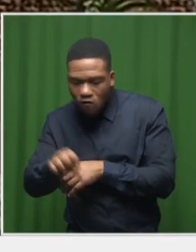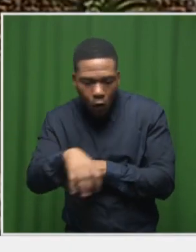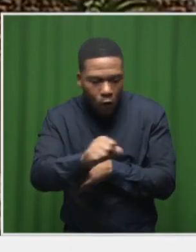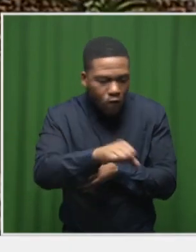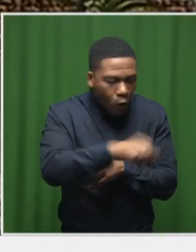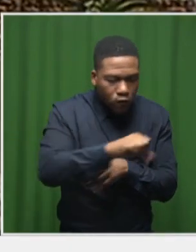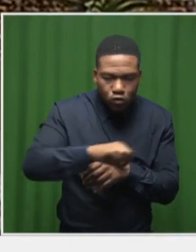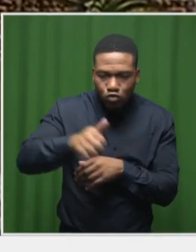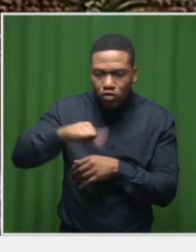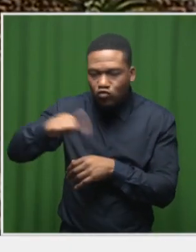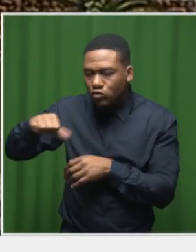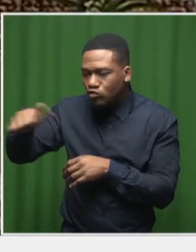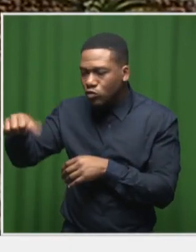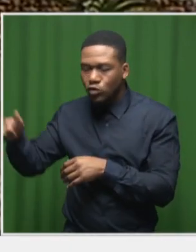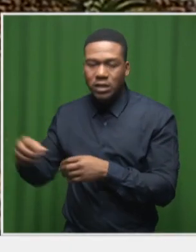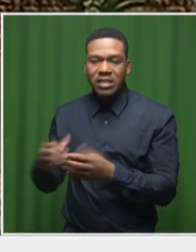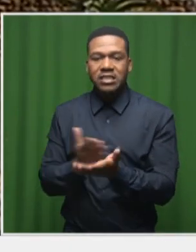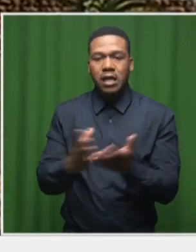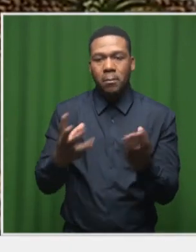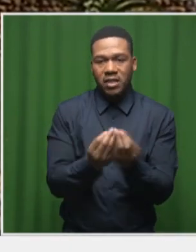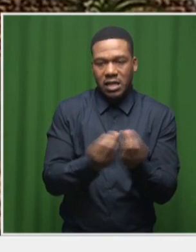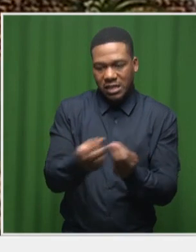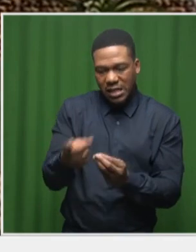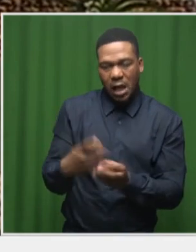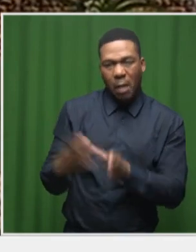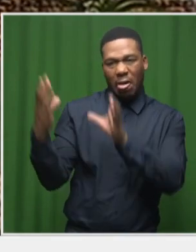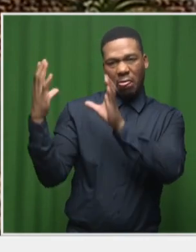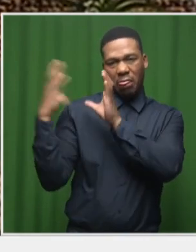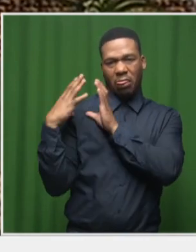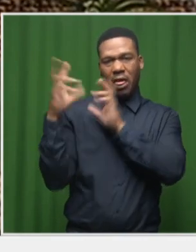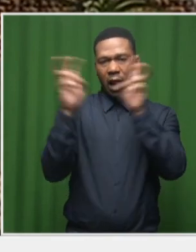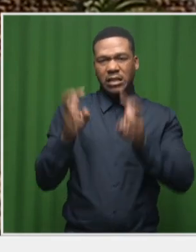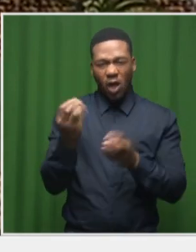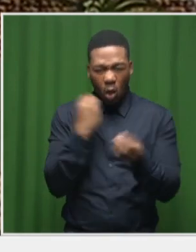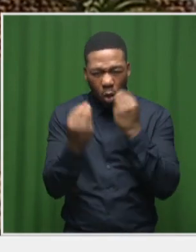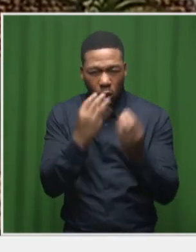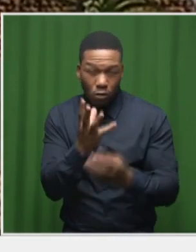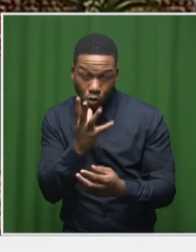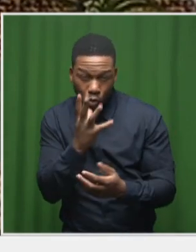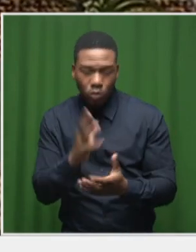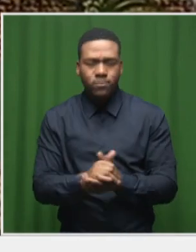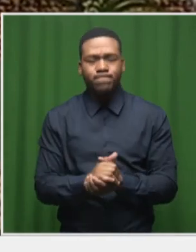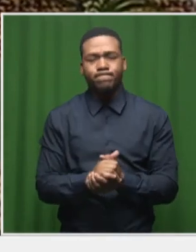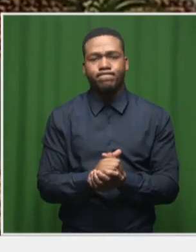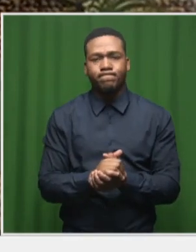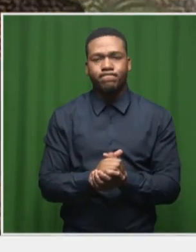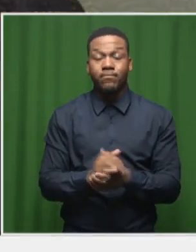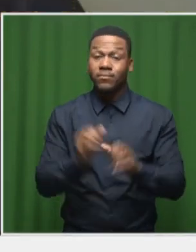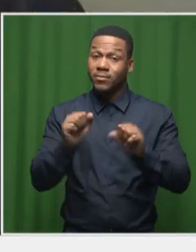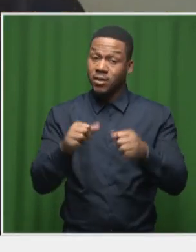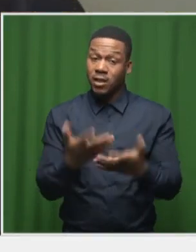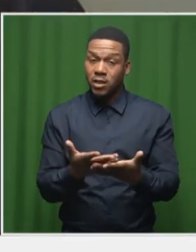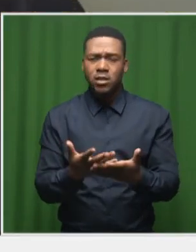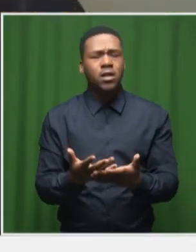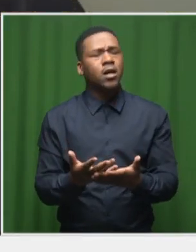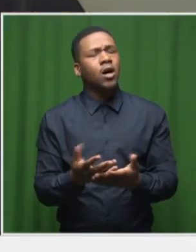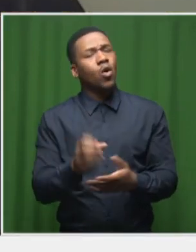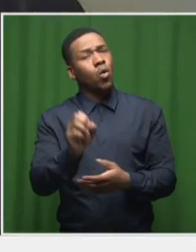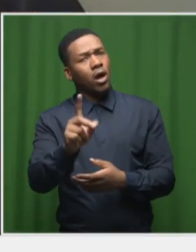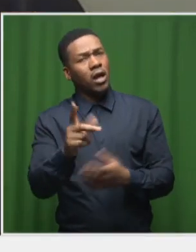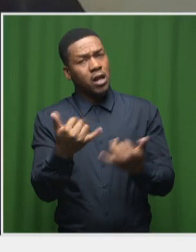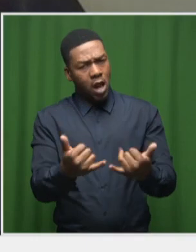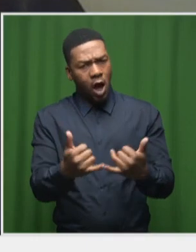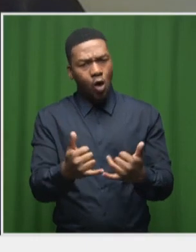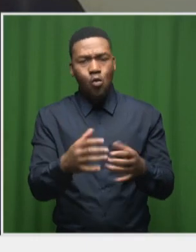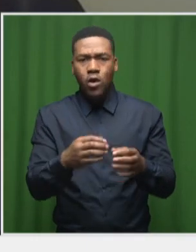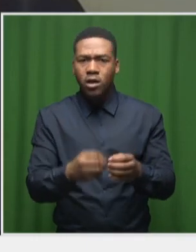appliances that are actually overloading your system. Brilliant. Daphne, where are we expanding this to next? This is obviously the